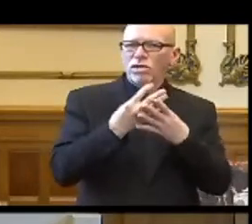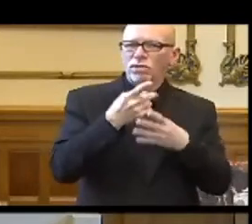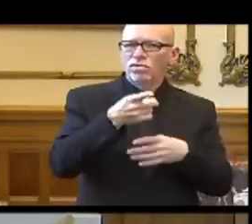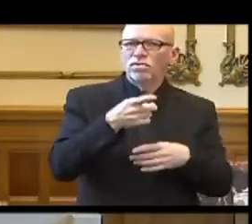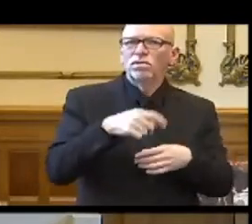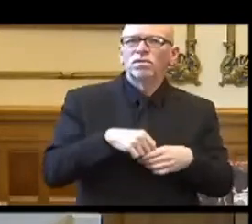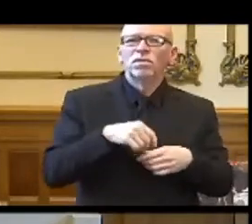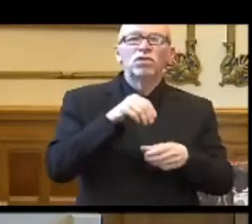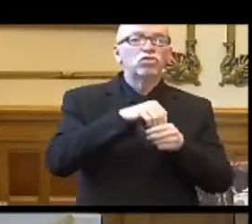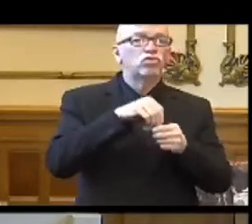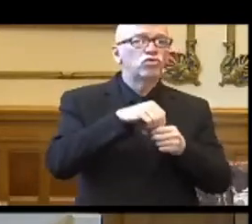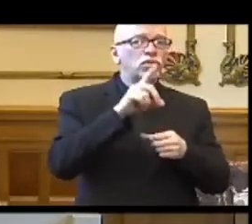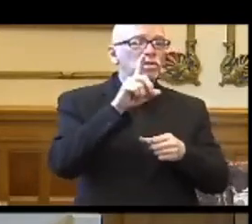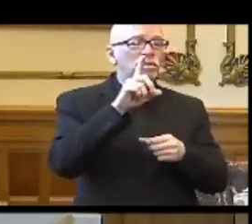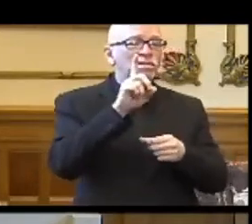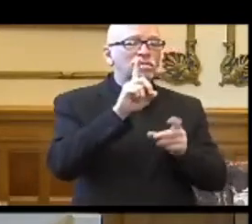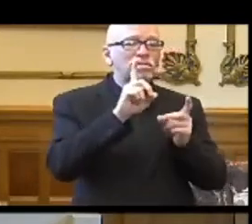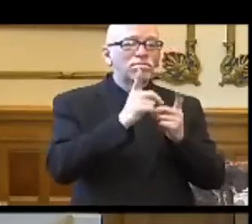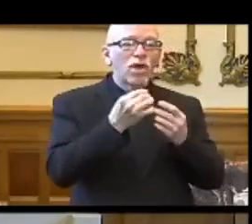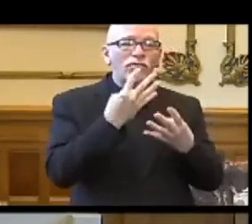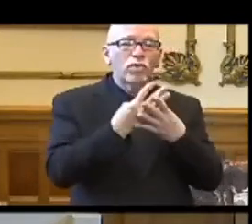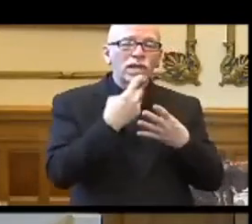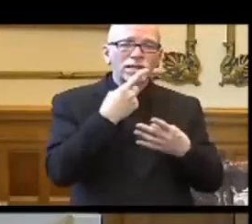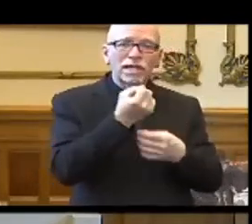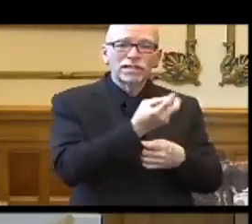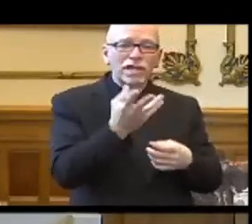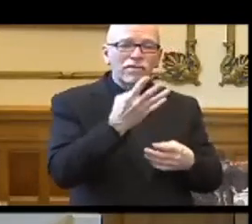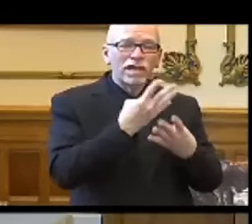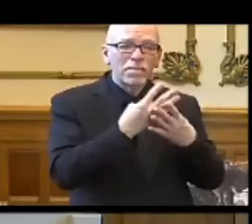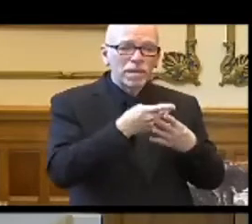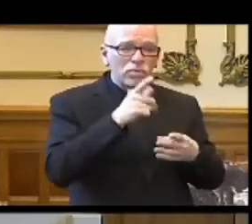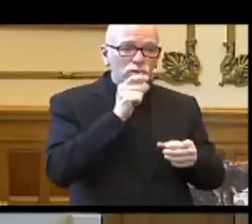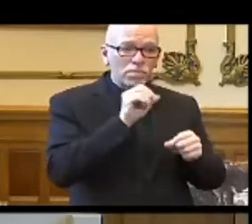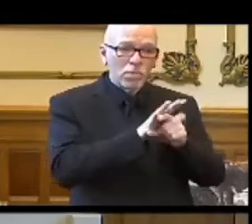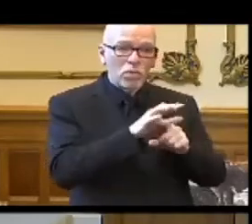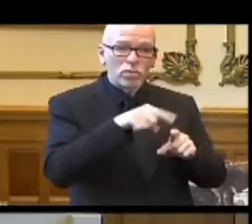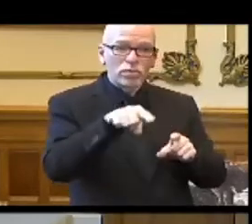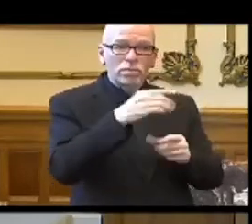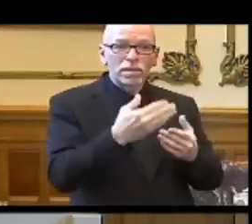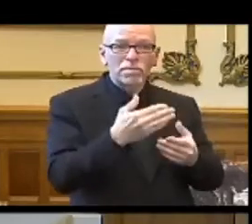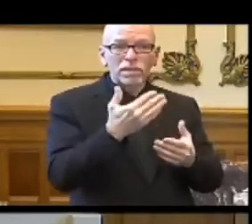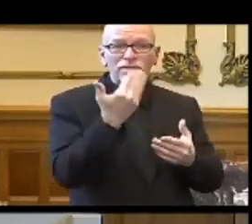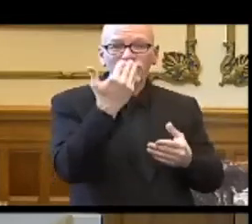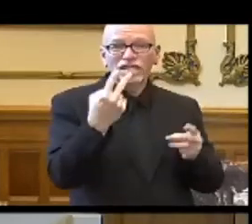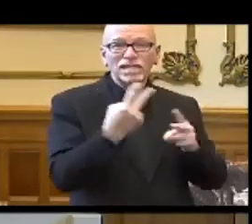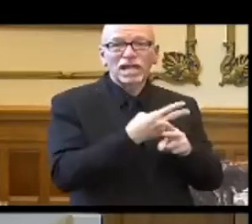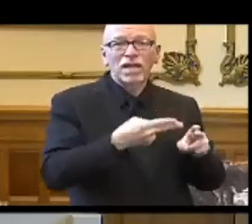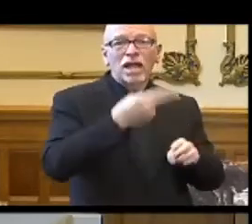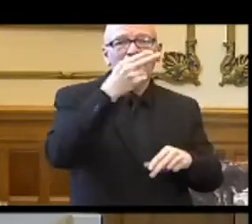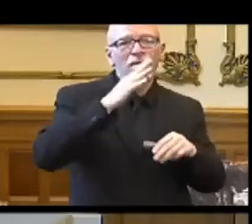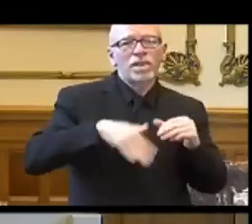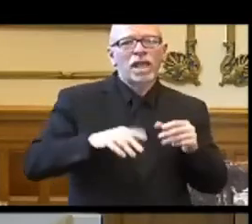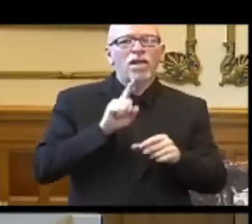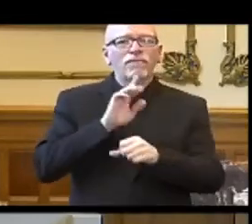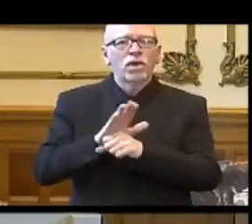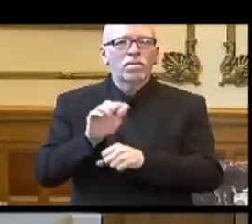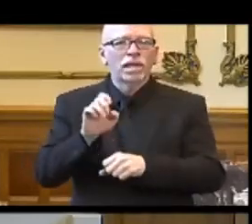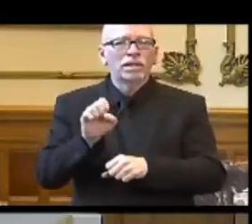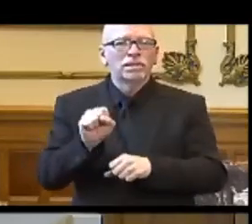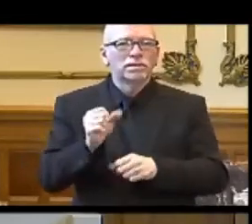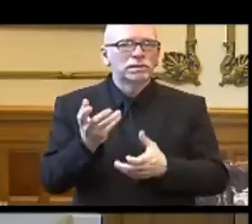Internal DOC briefings have shown that the number of inmates exposed to the virus may be almost 15 times higher than the number of confirmed